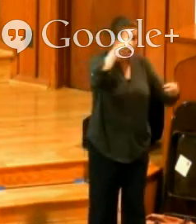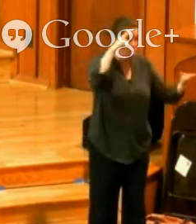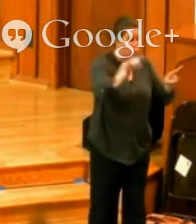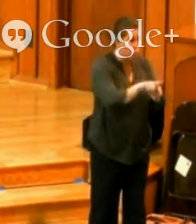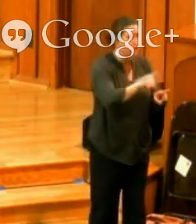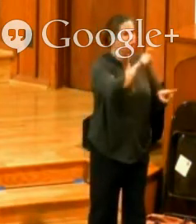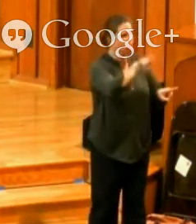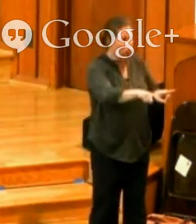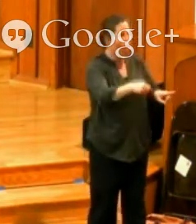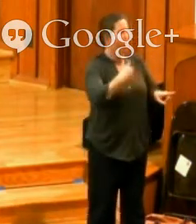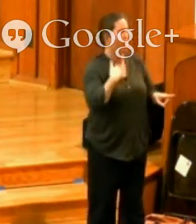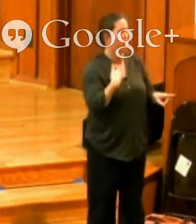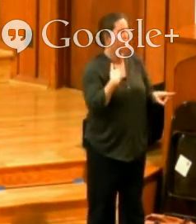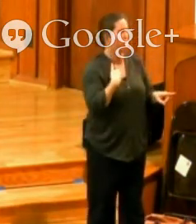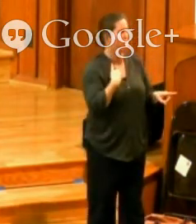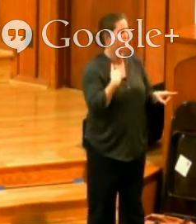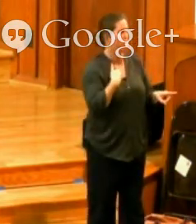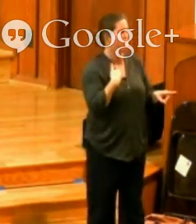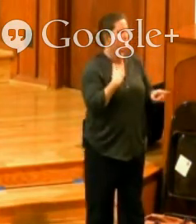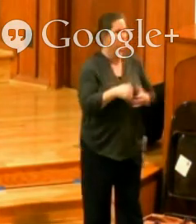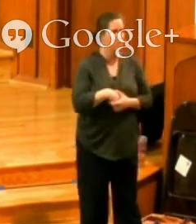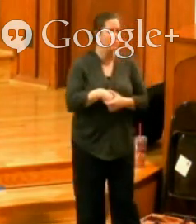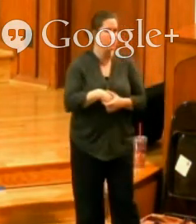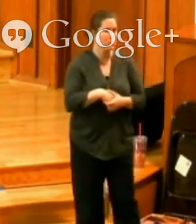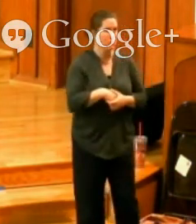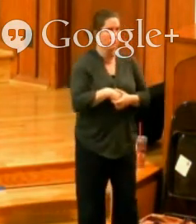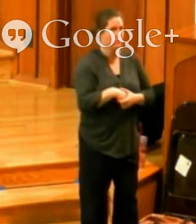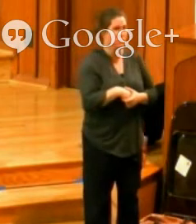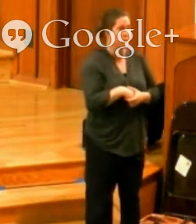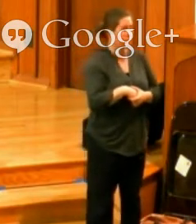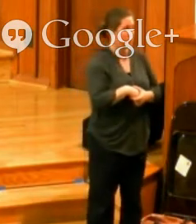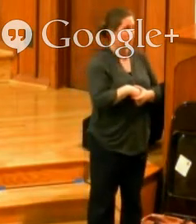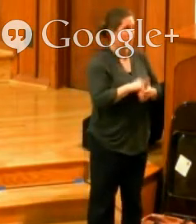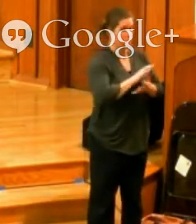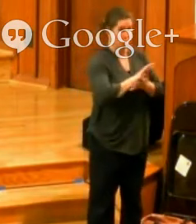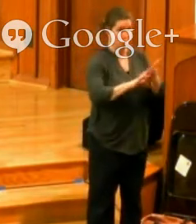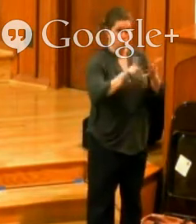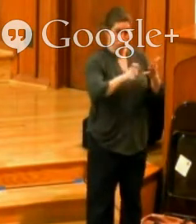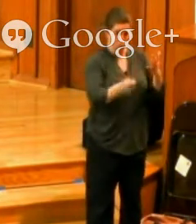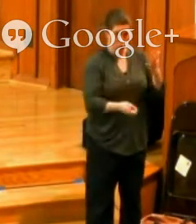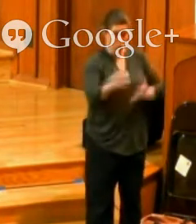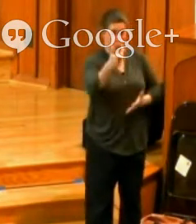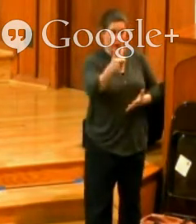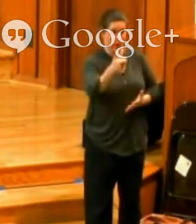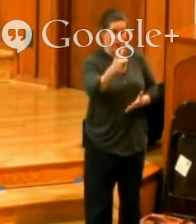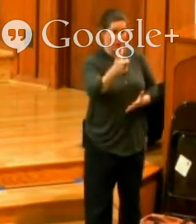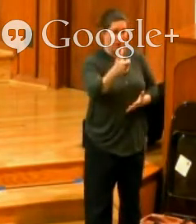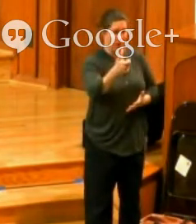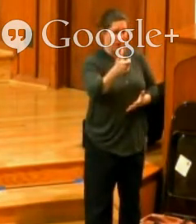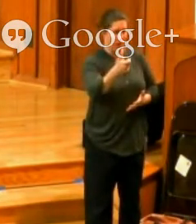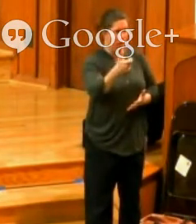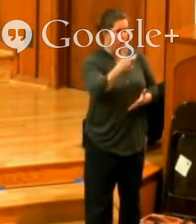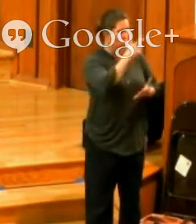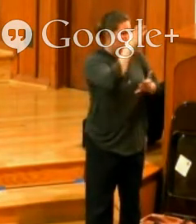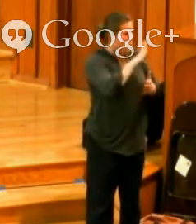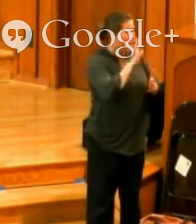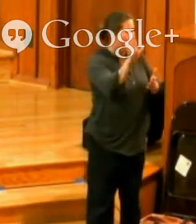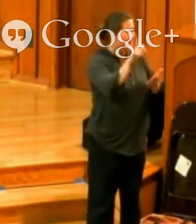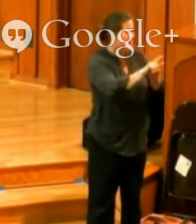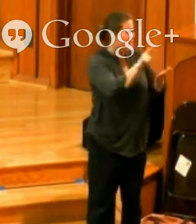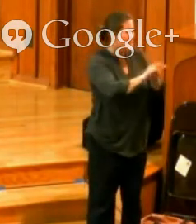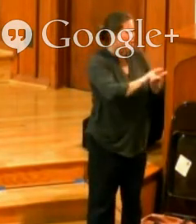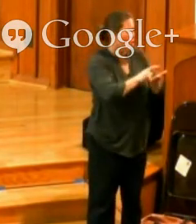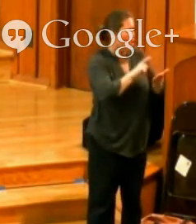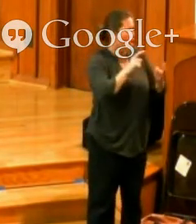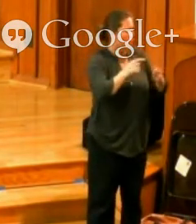have. Should we do away with any of these? So why is there a controversy over God's law? I